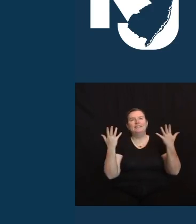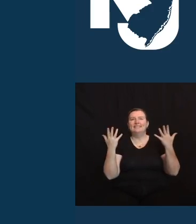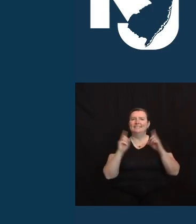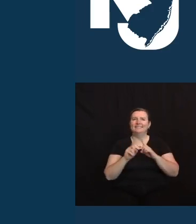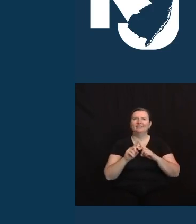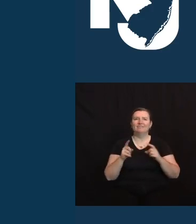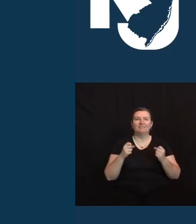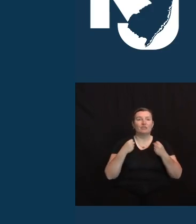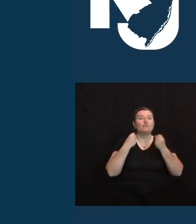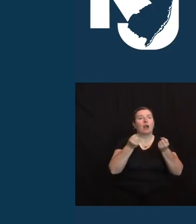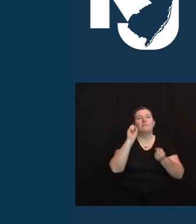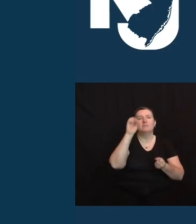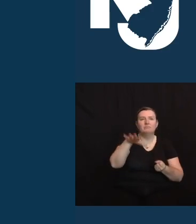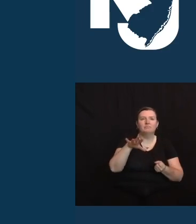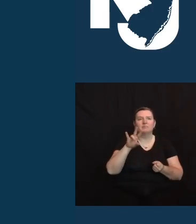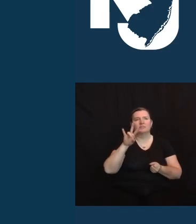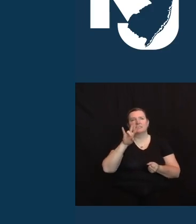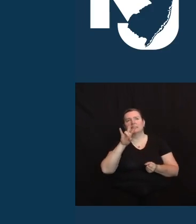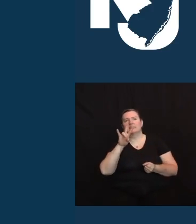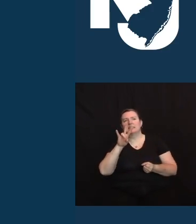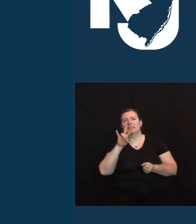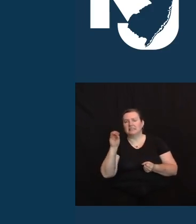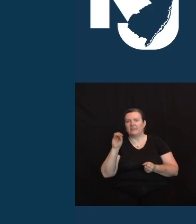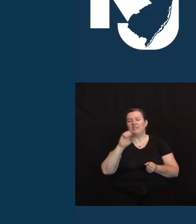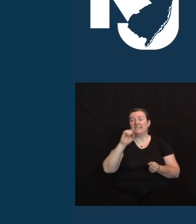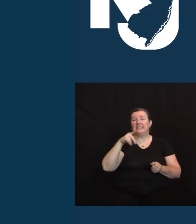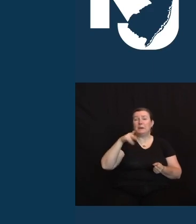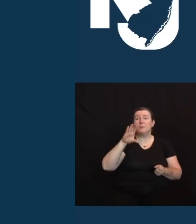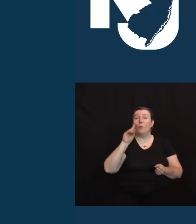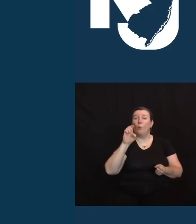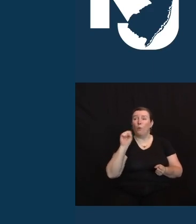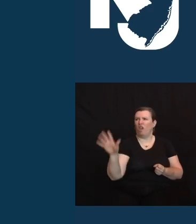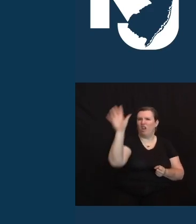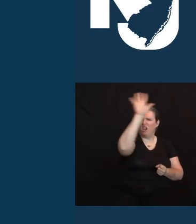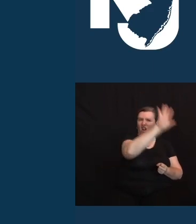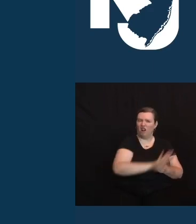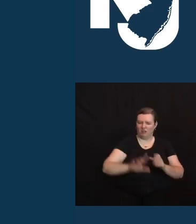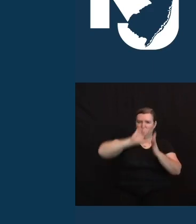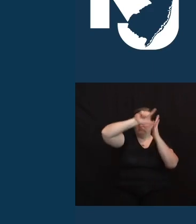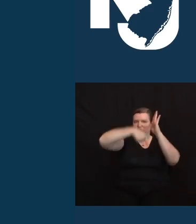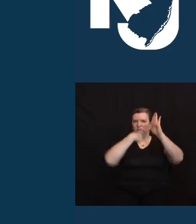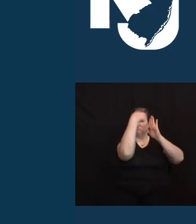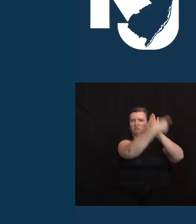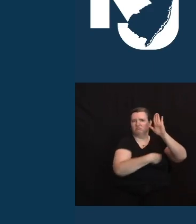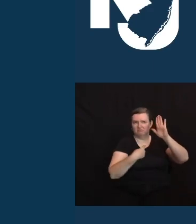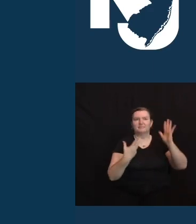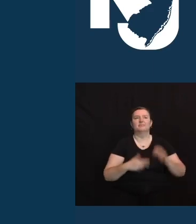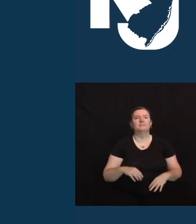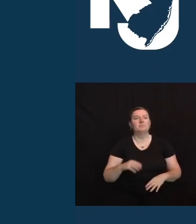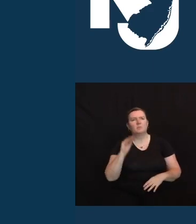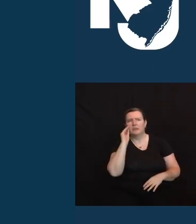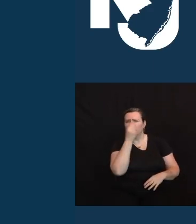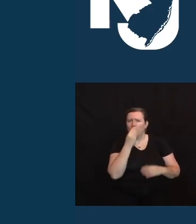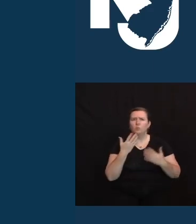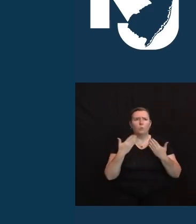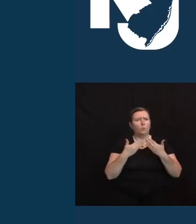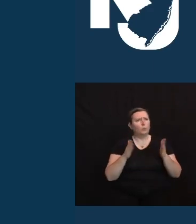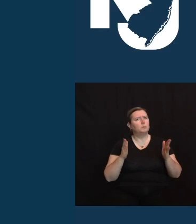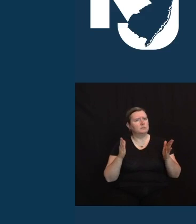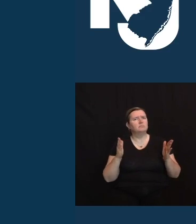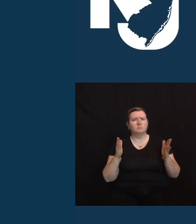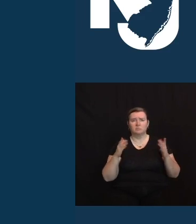Judy, across central Jersey, and I suspect that includes yours. Monday Morning Flowers remained open throughout the pandemic,